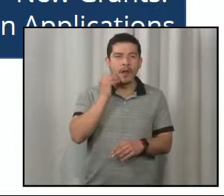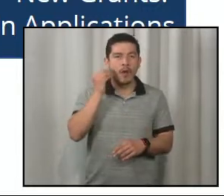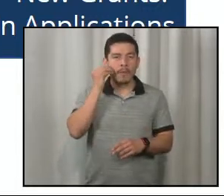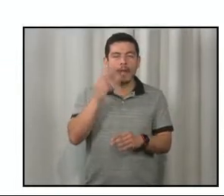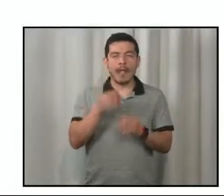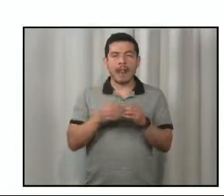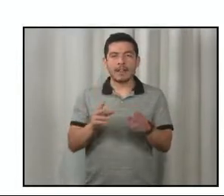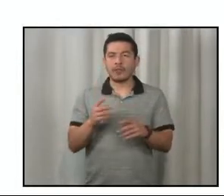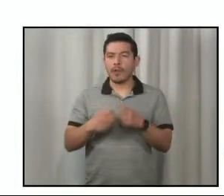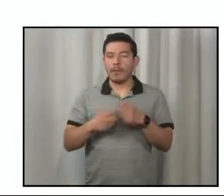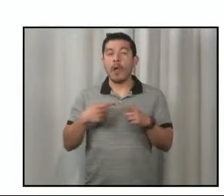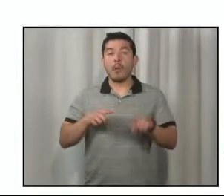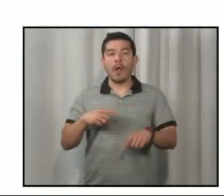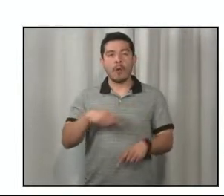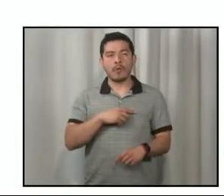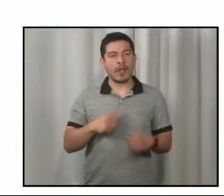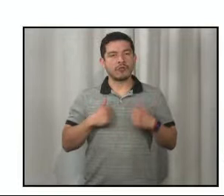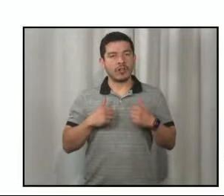increases theirs.